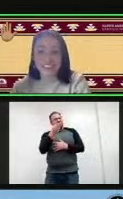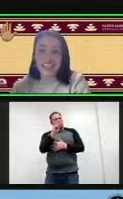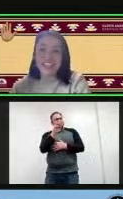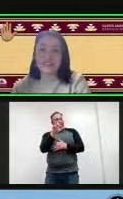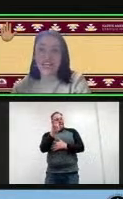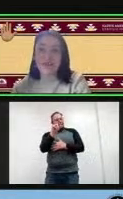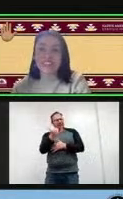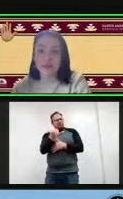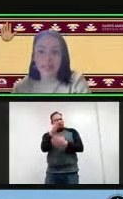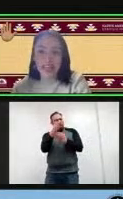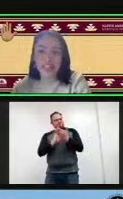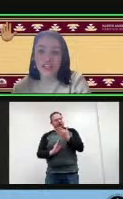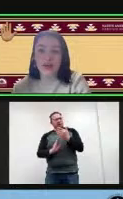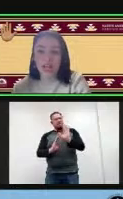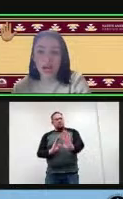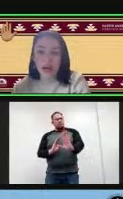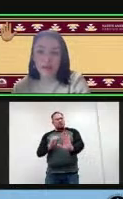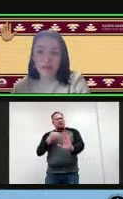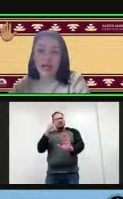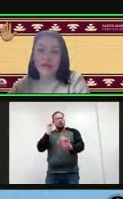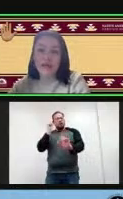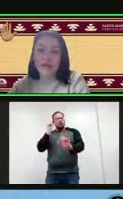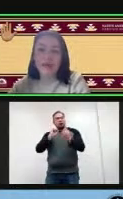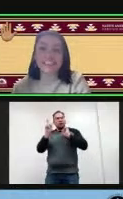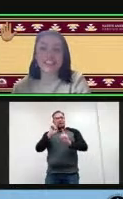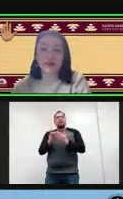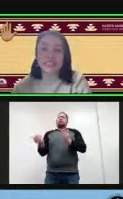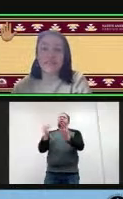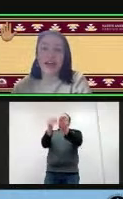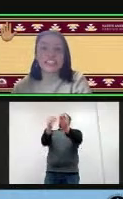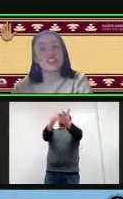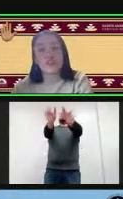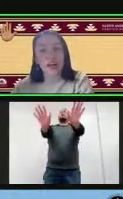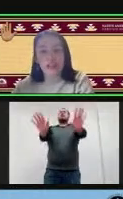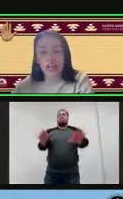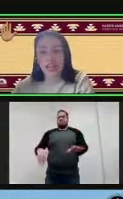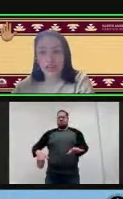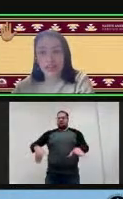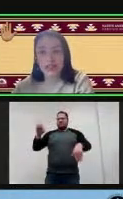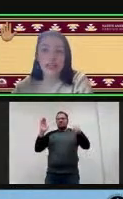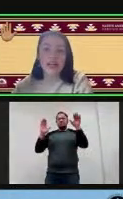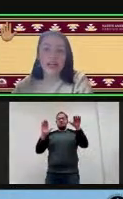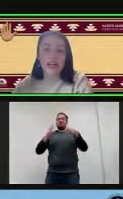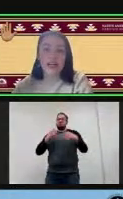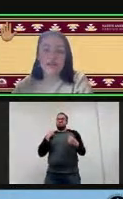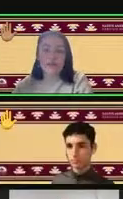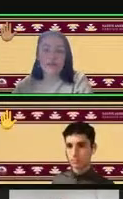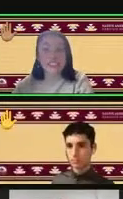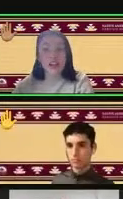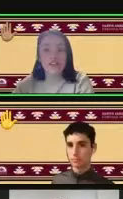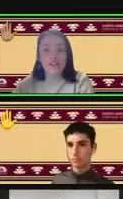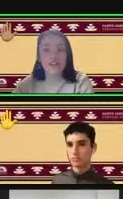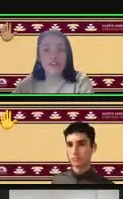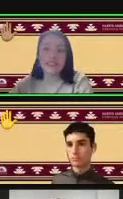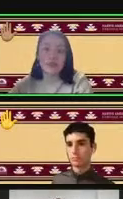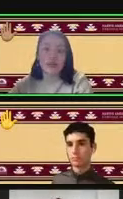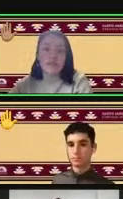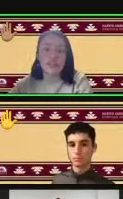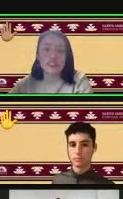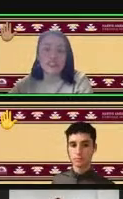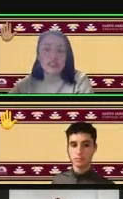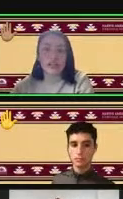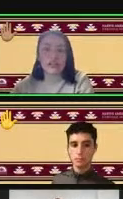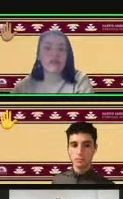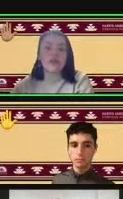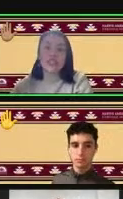this, you know, time and time again growing up. And it's always about, it's a strong value that I carry myself. And I think it is important